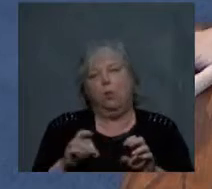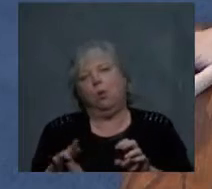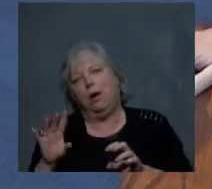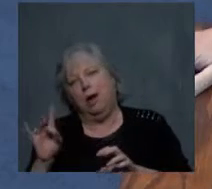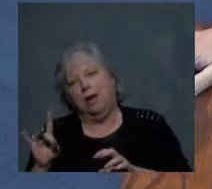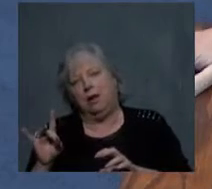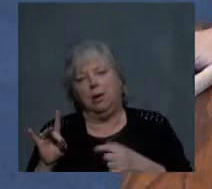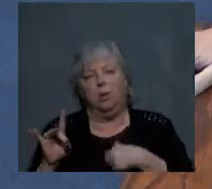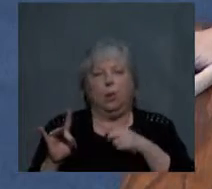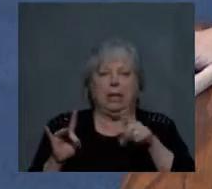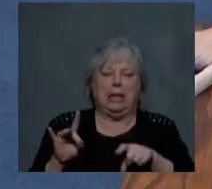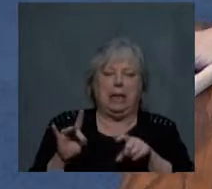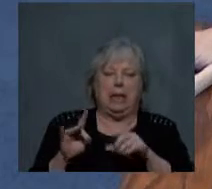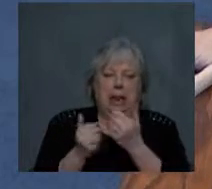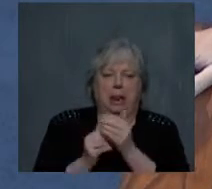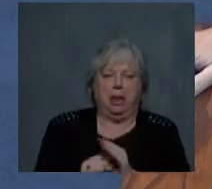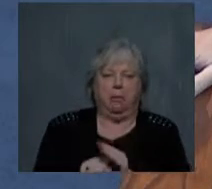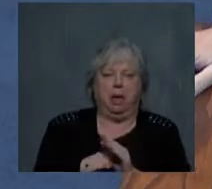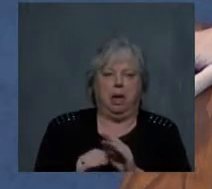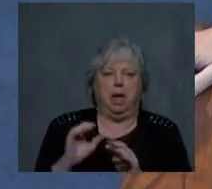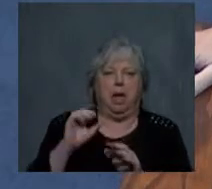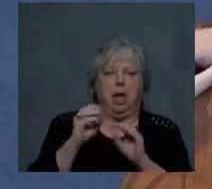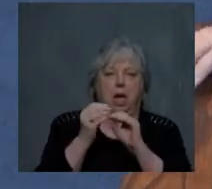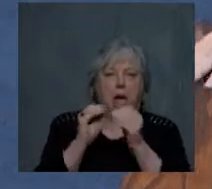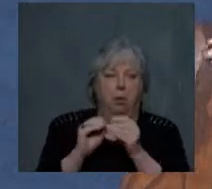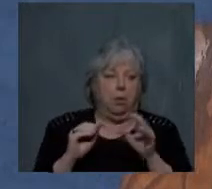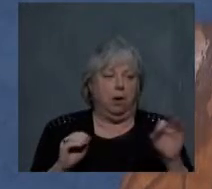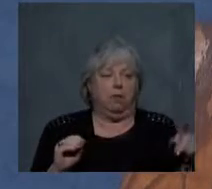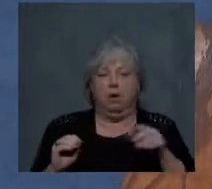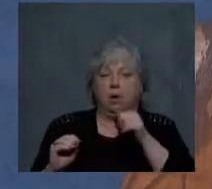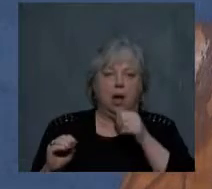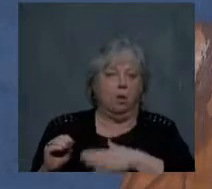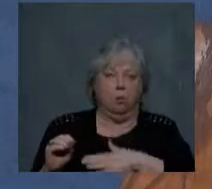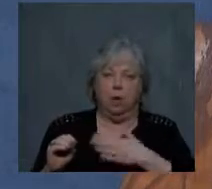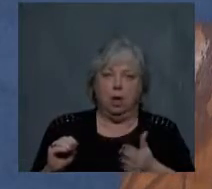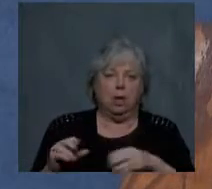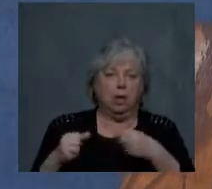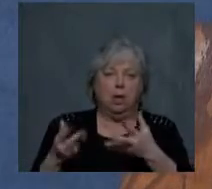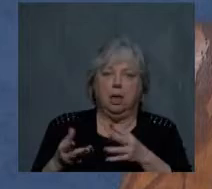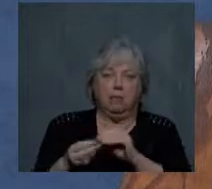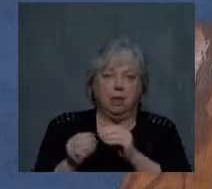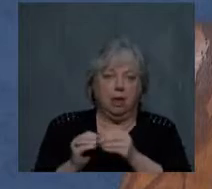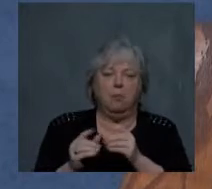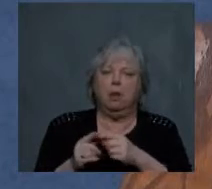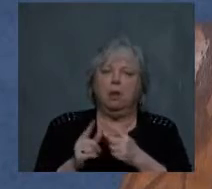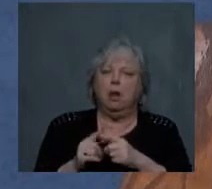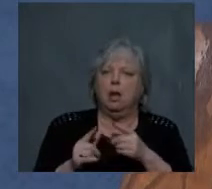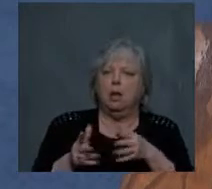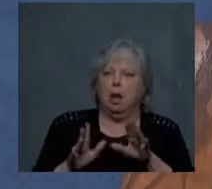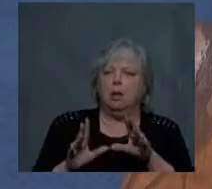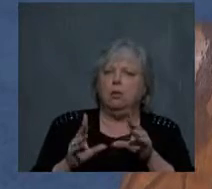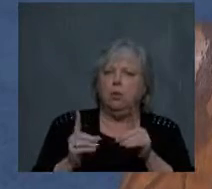limit. We need a number. And if they're not willing to give a number, then let's do some math. Would you do another one?